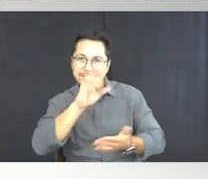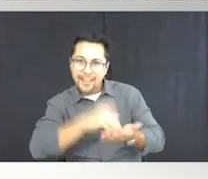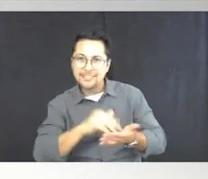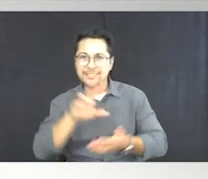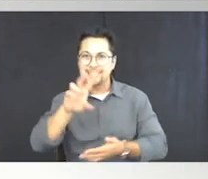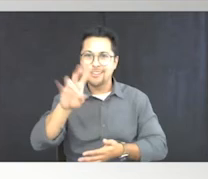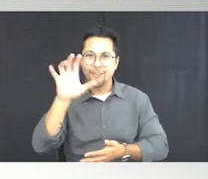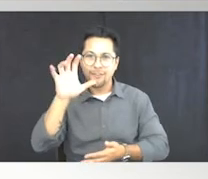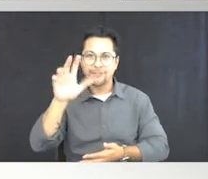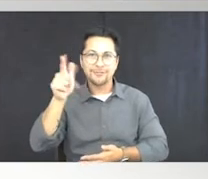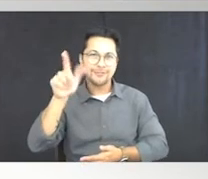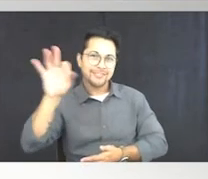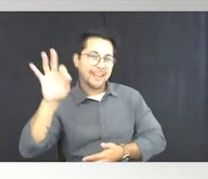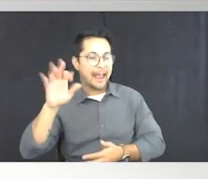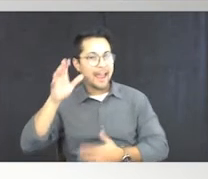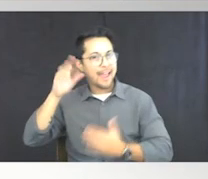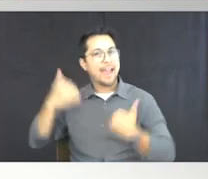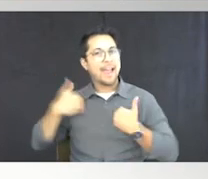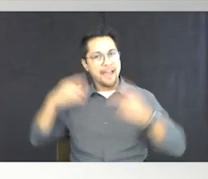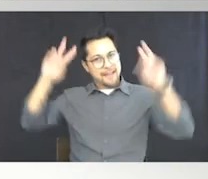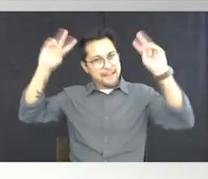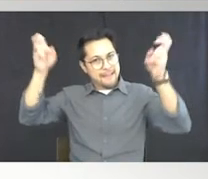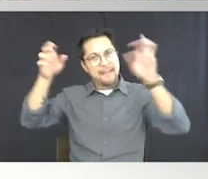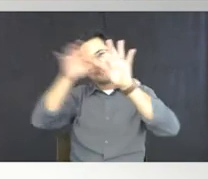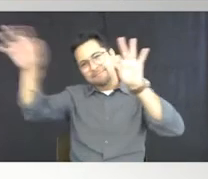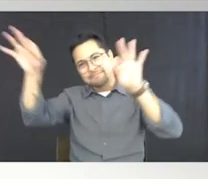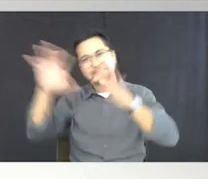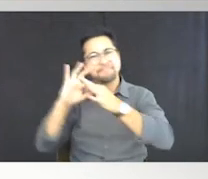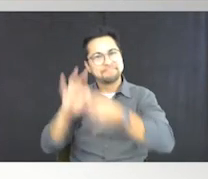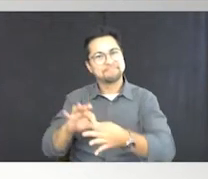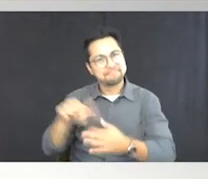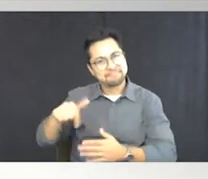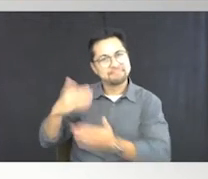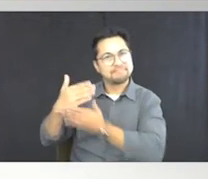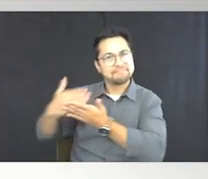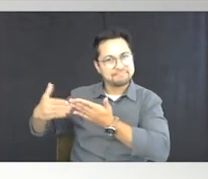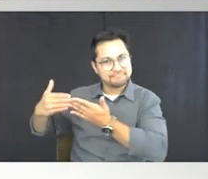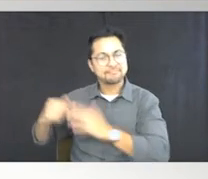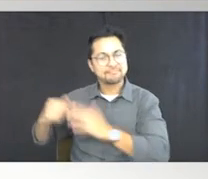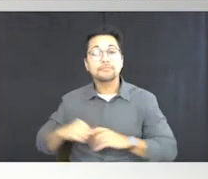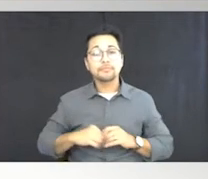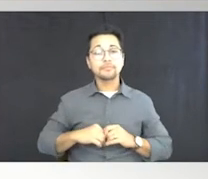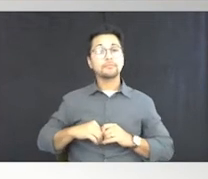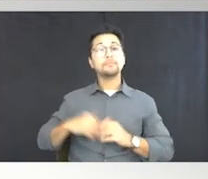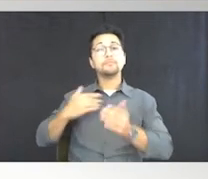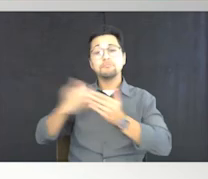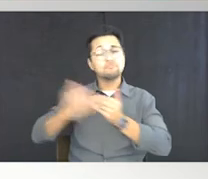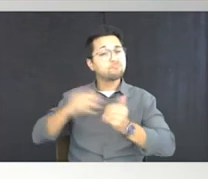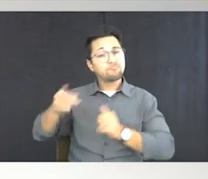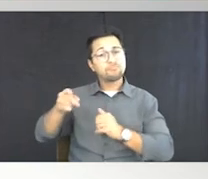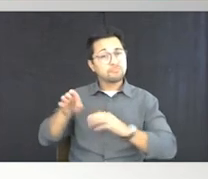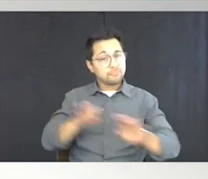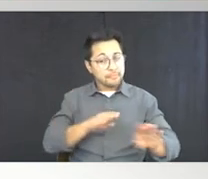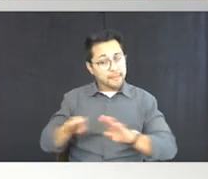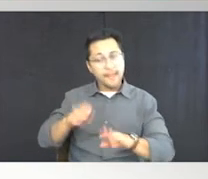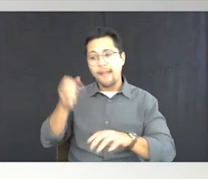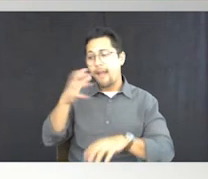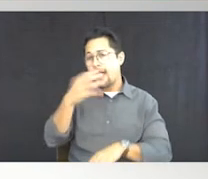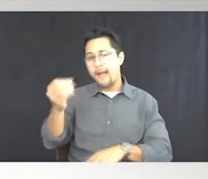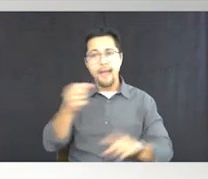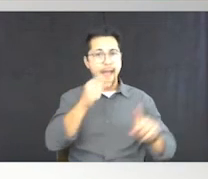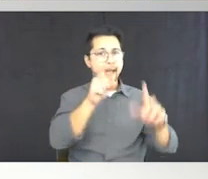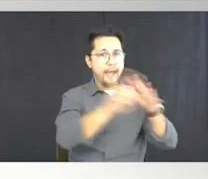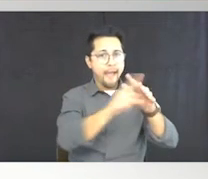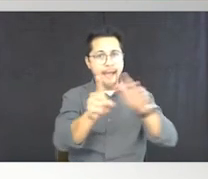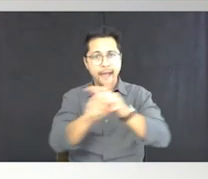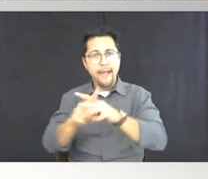46,729, it includes the following statement regarding this section. Whether the behavior and the incidents that